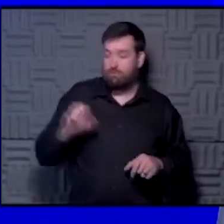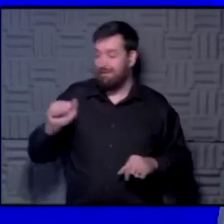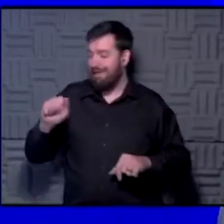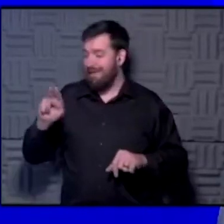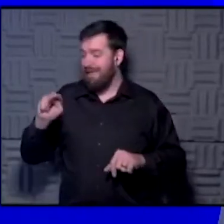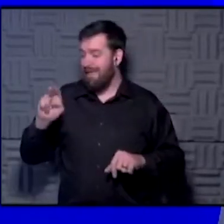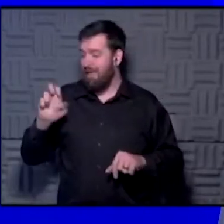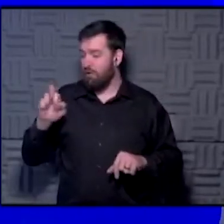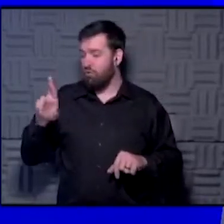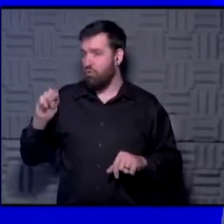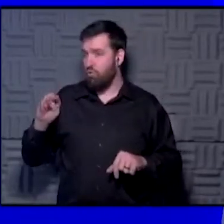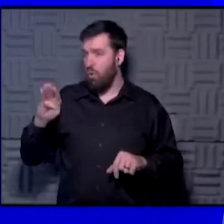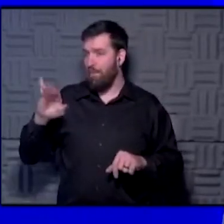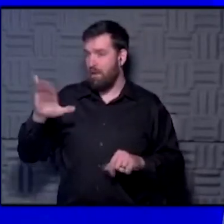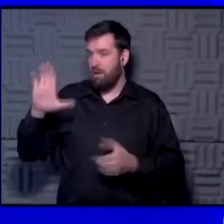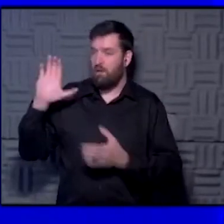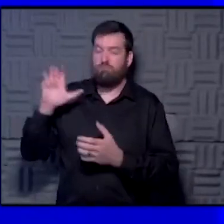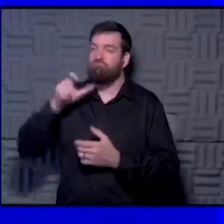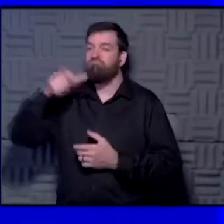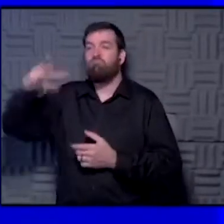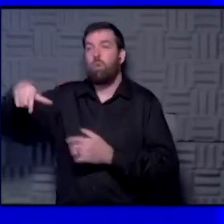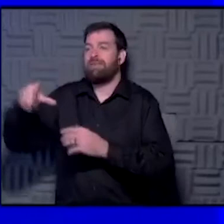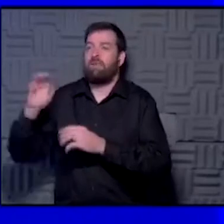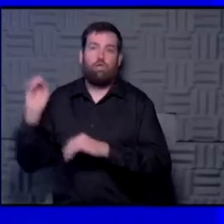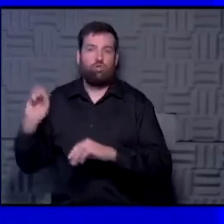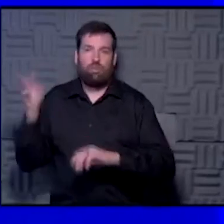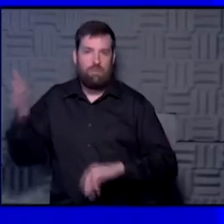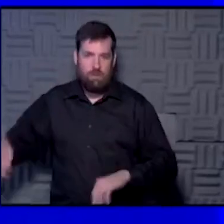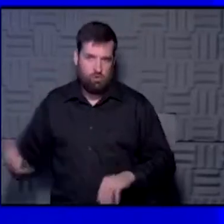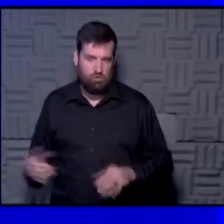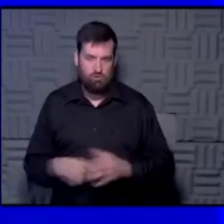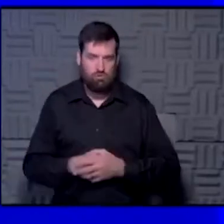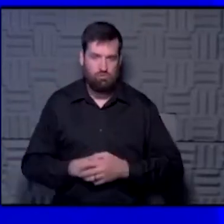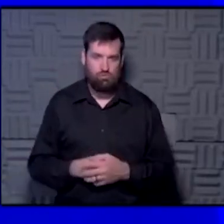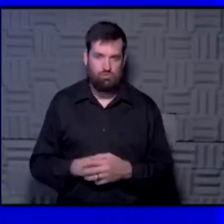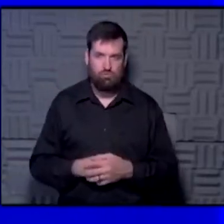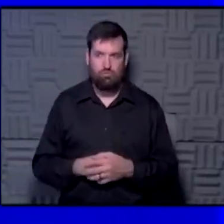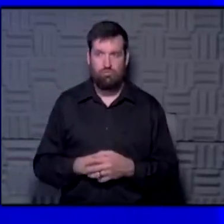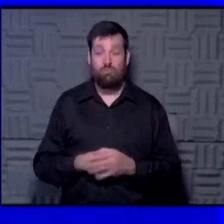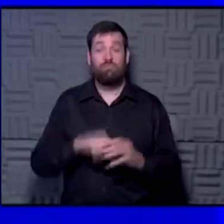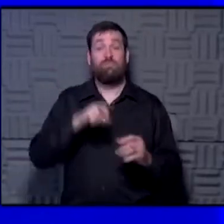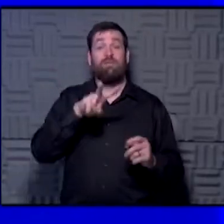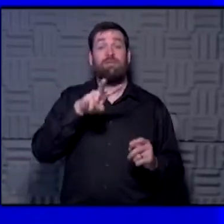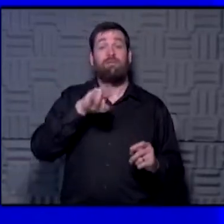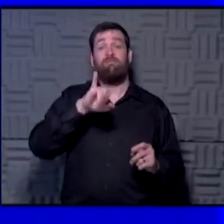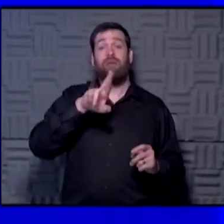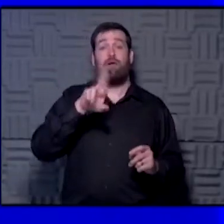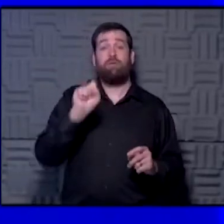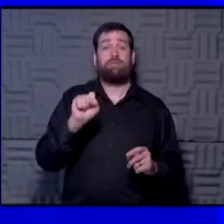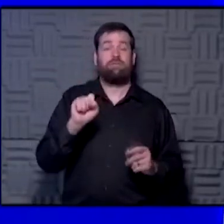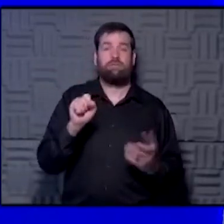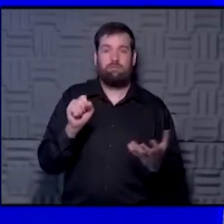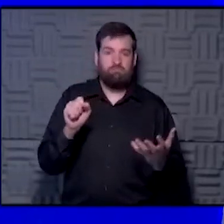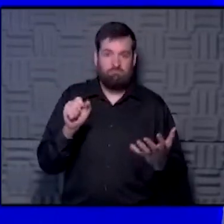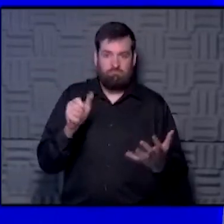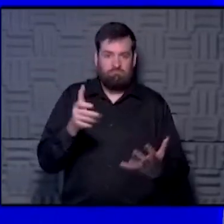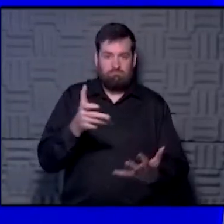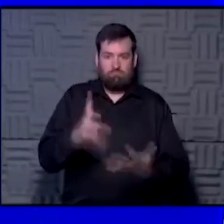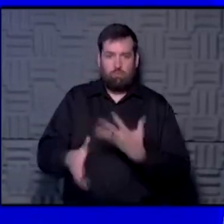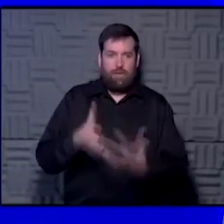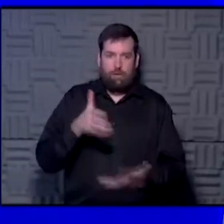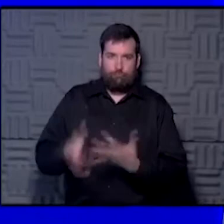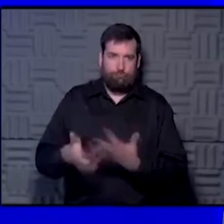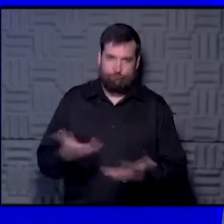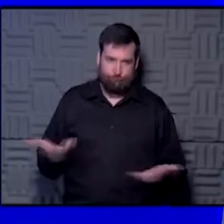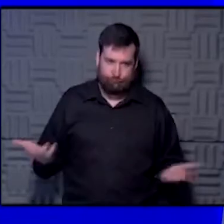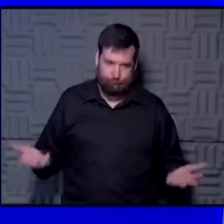meaning they grow with less oxygen in that environment. For the virus, it doesn't matter at this point.